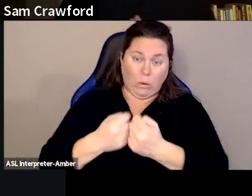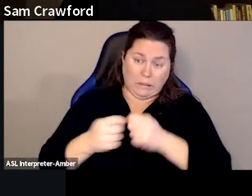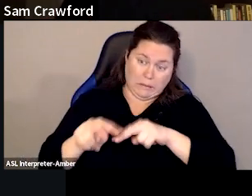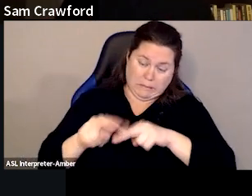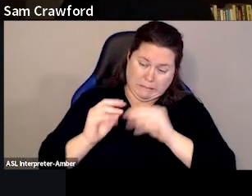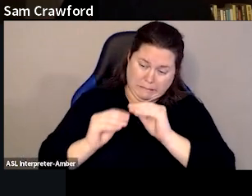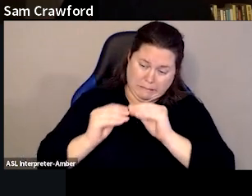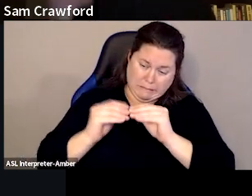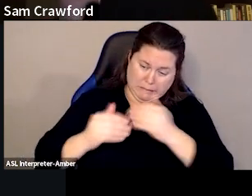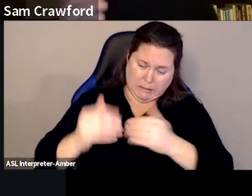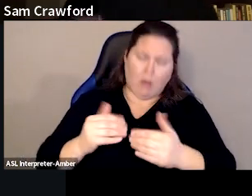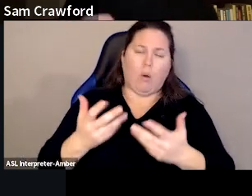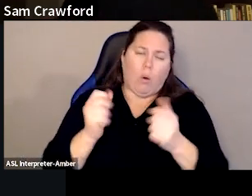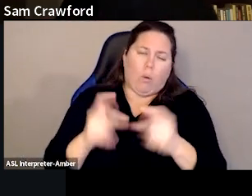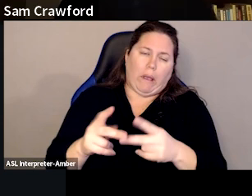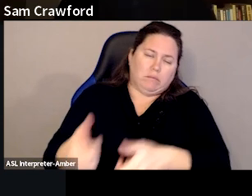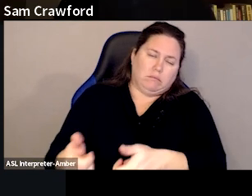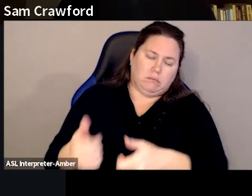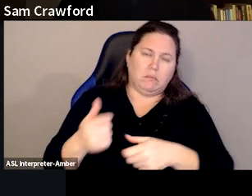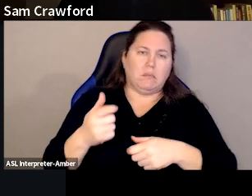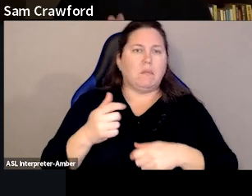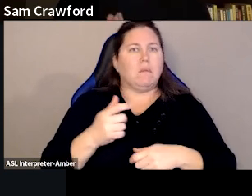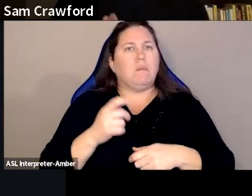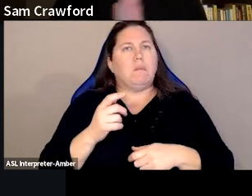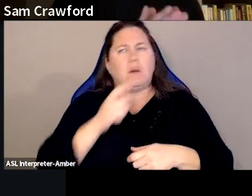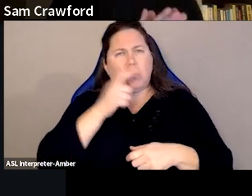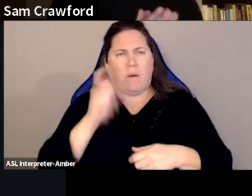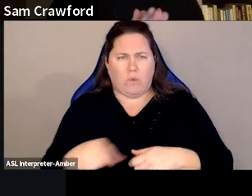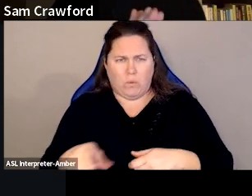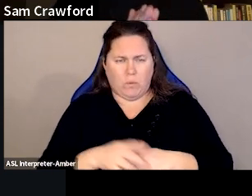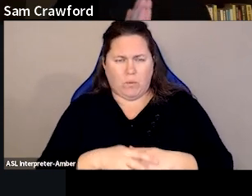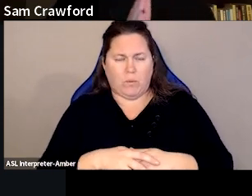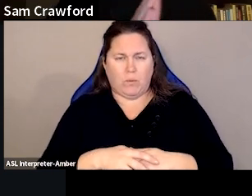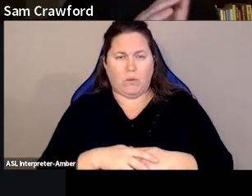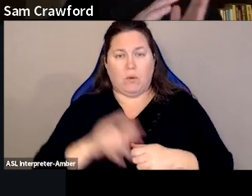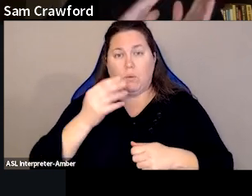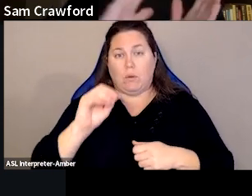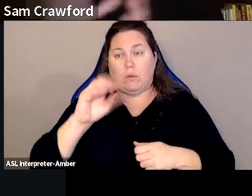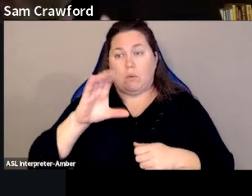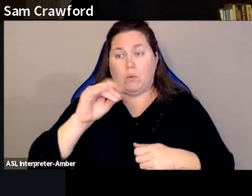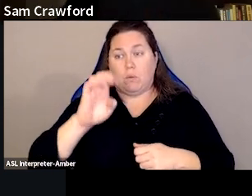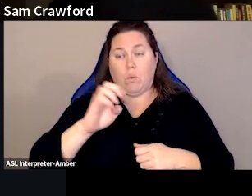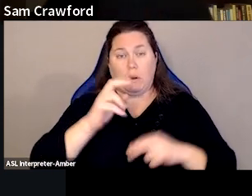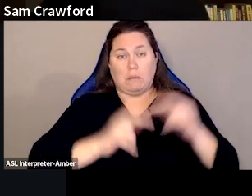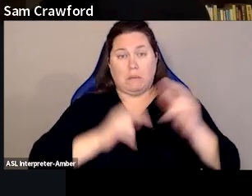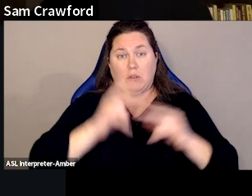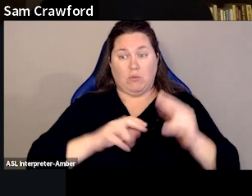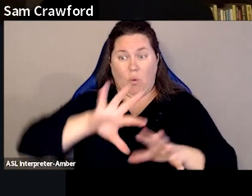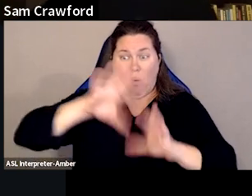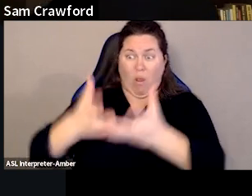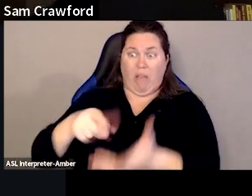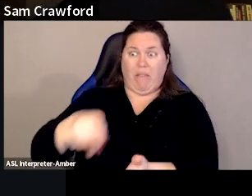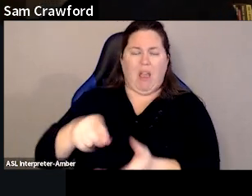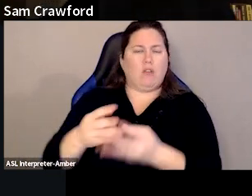But it doesn't have to be the case anymore. With these no-code builders, that does away with all of that.